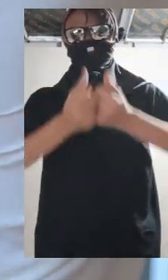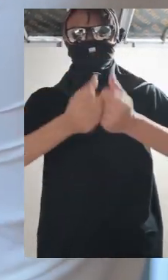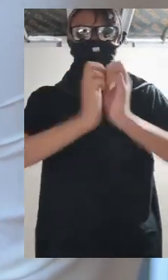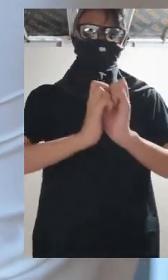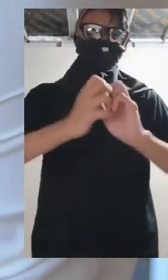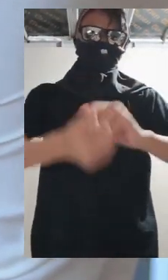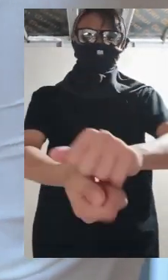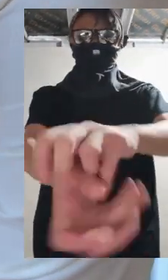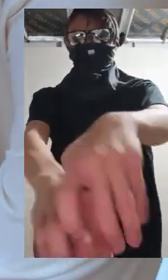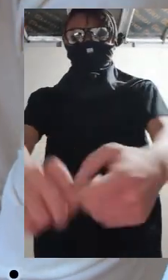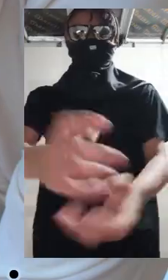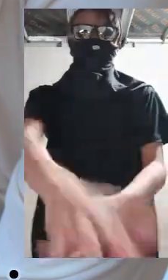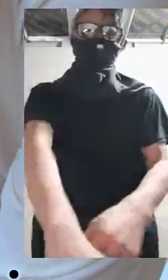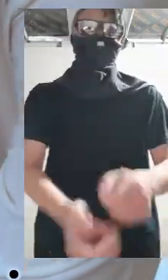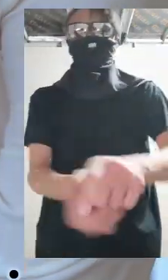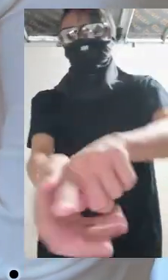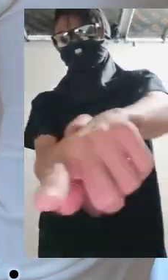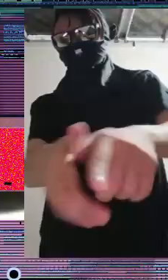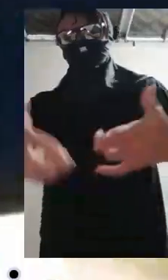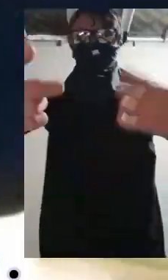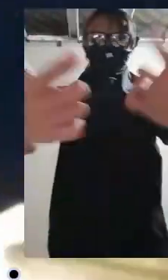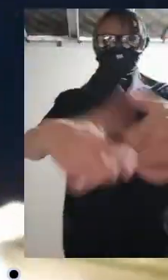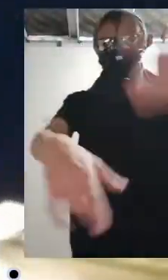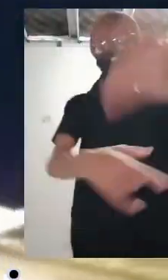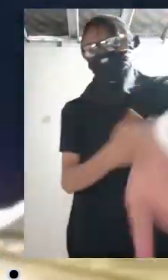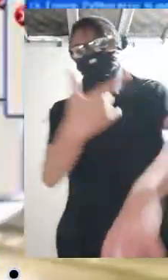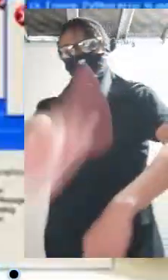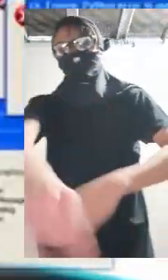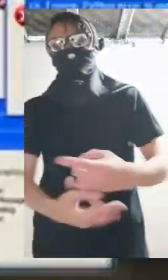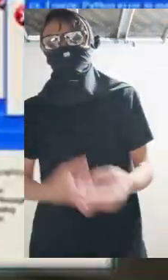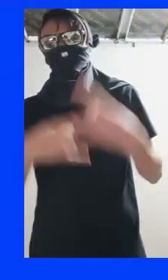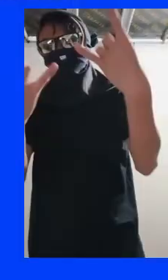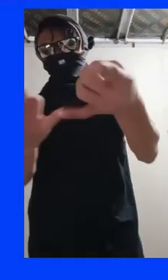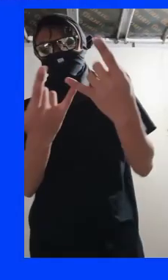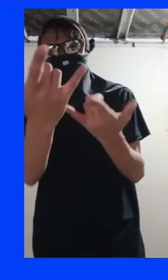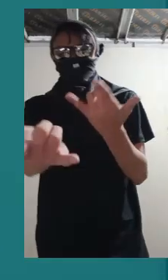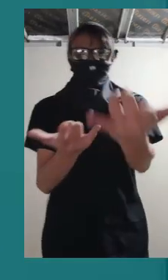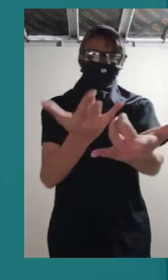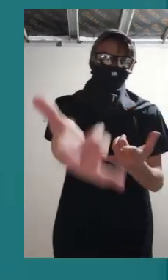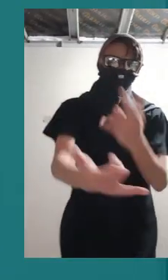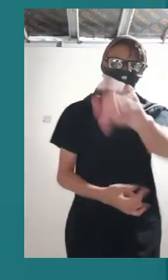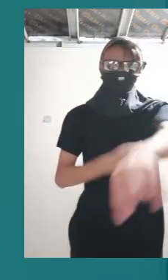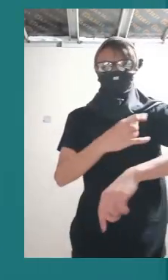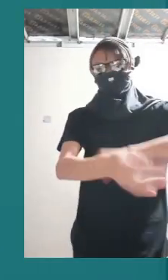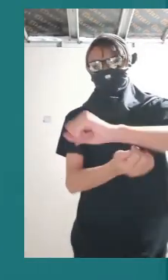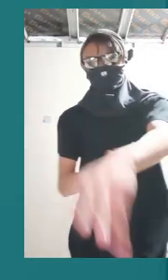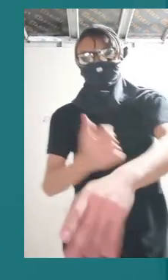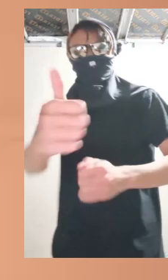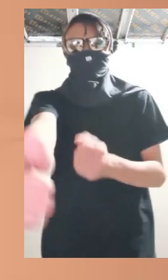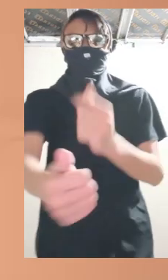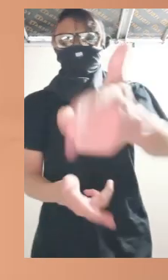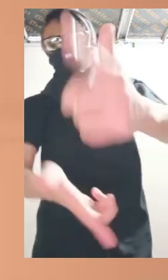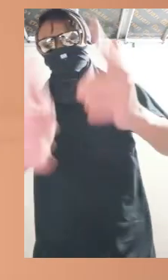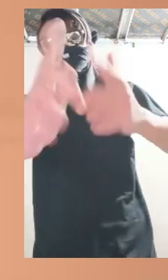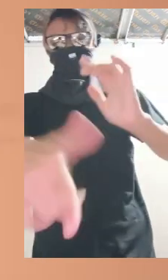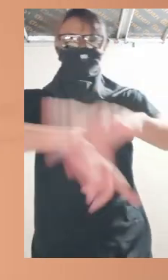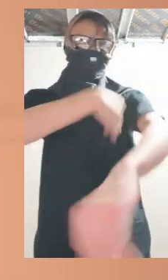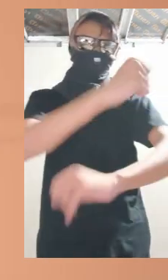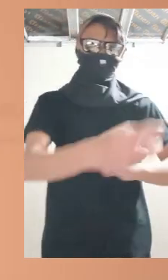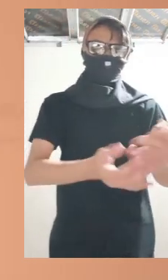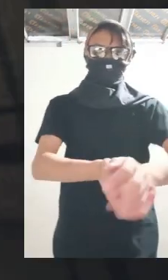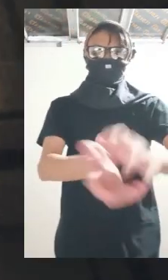This process is important because risks such as cyber attacks, system failures, or even human errors can negatively affect